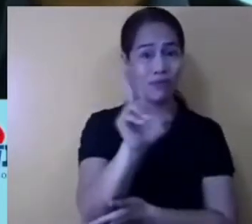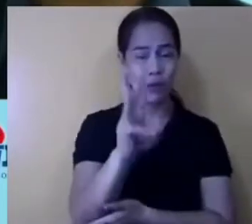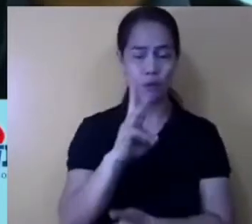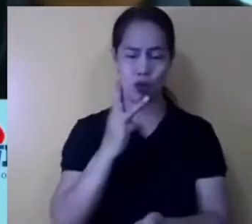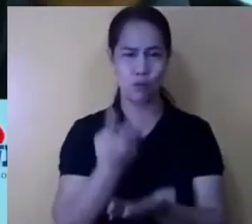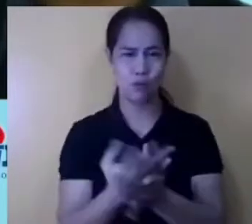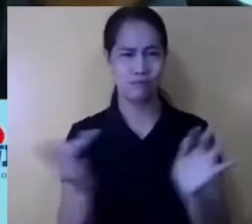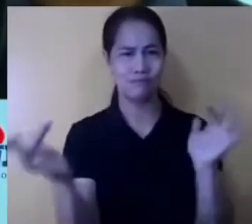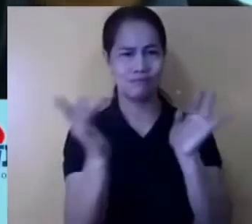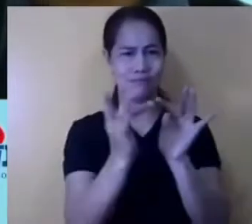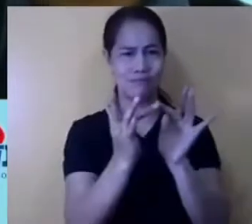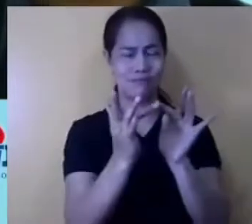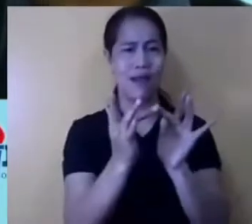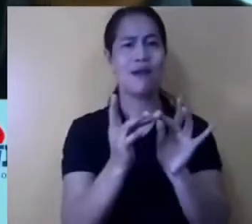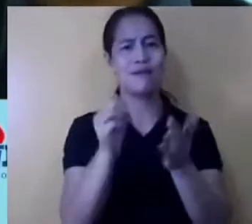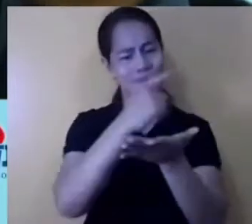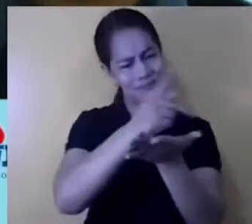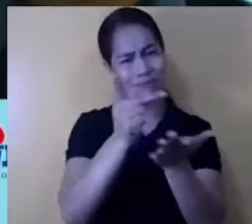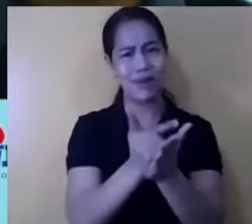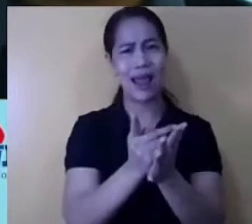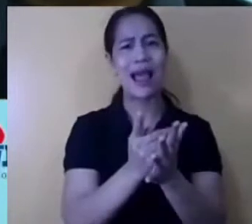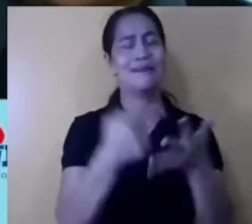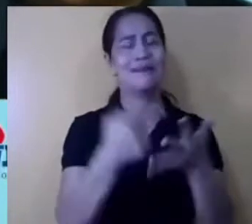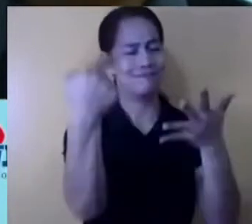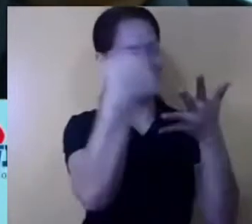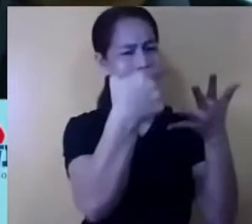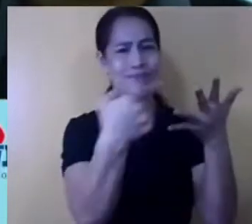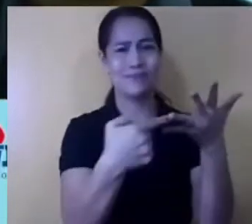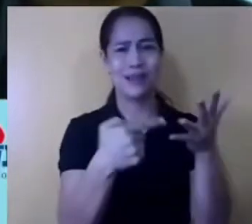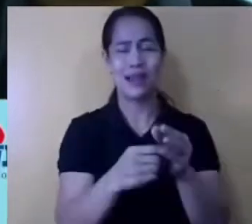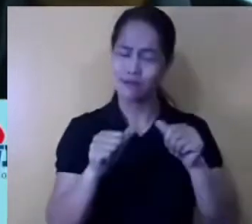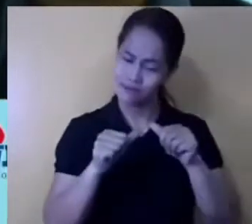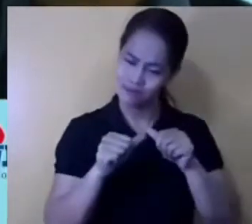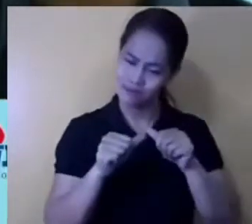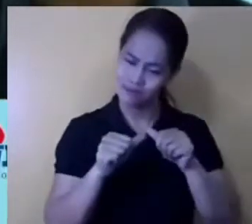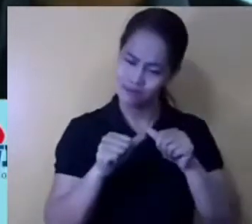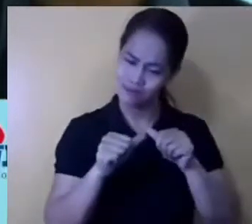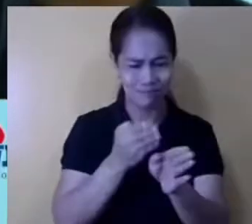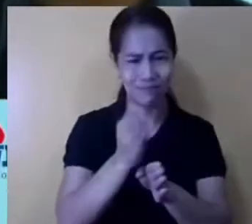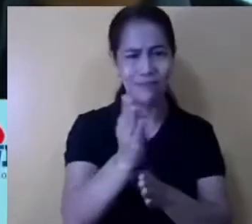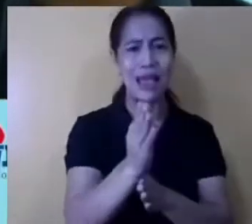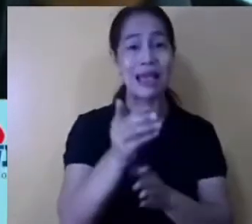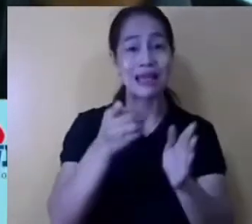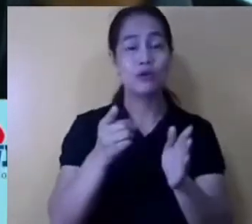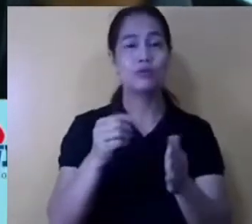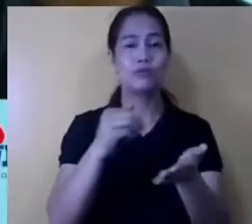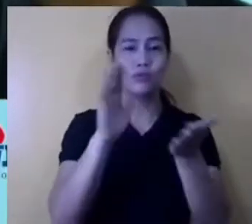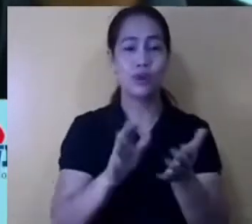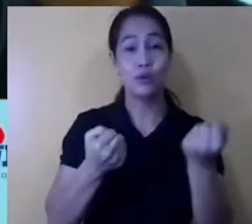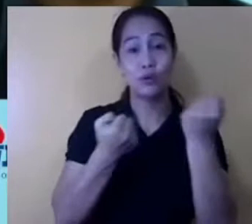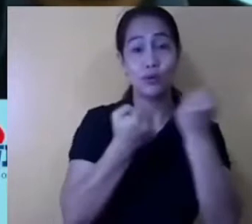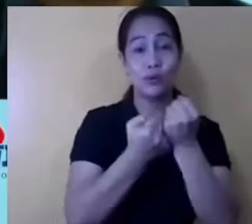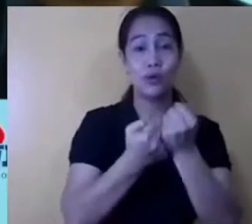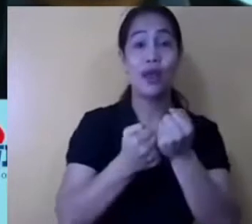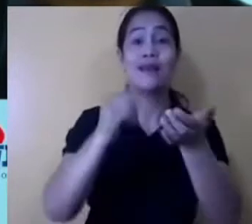pedagogical aspects of the indicator that consistently are aligned with student development and support students to be